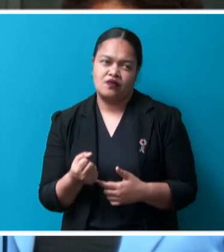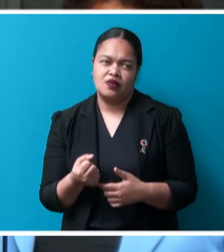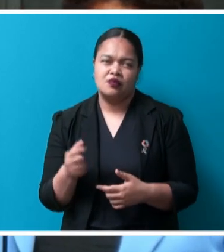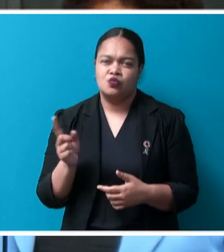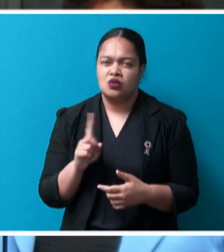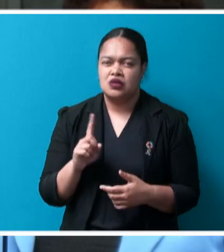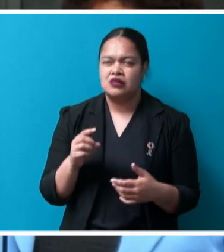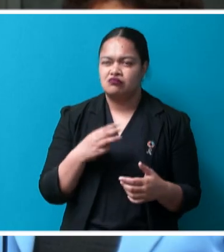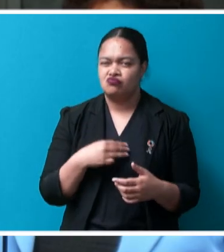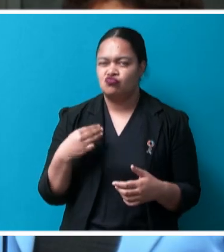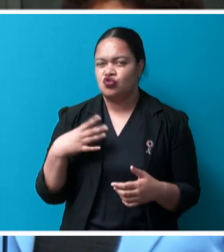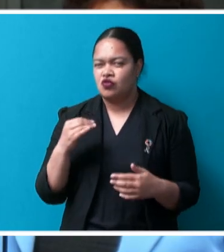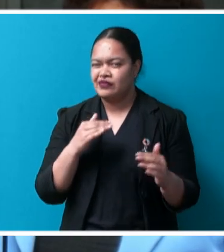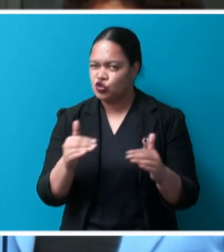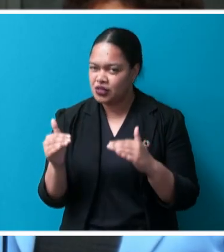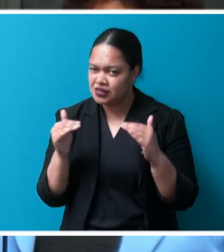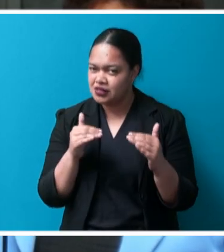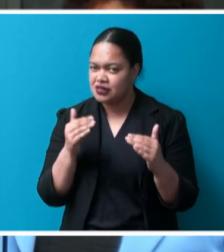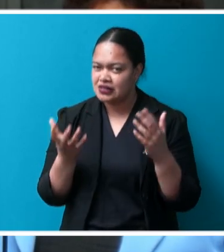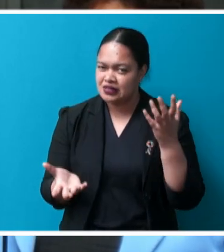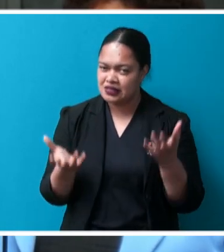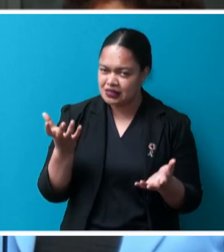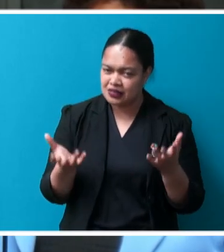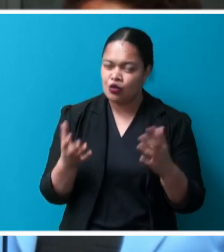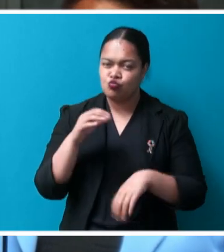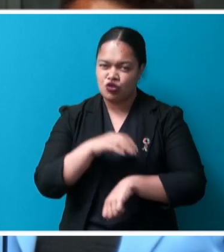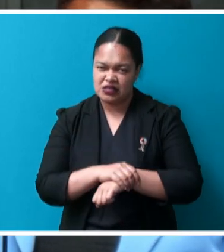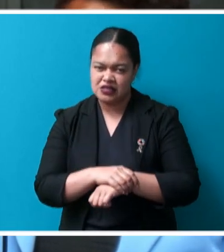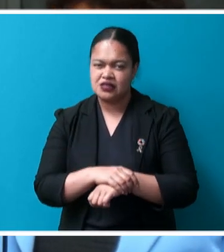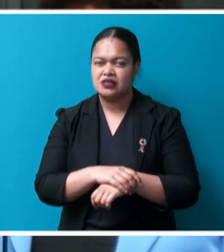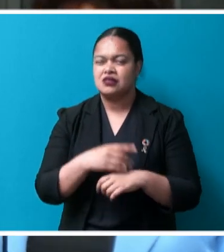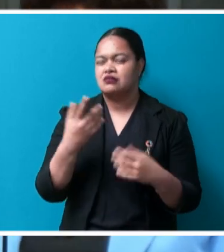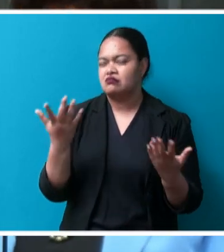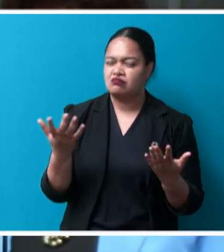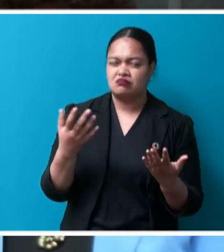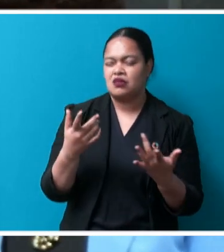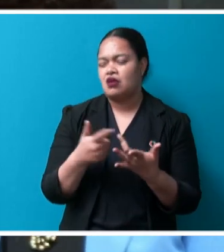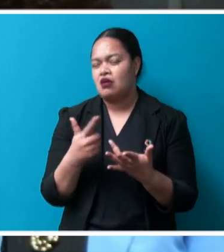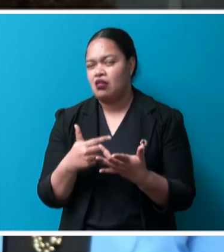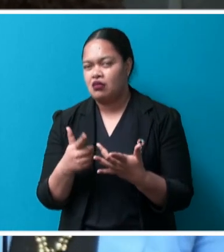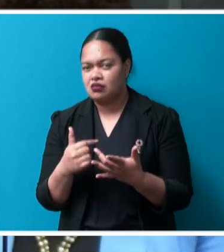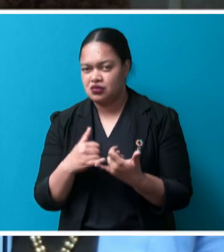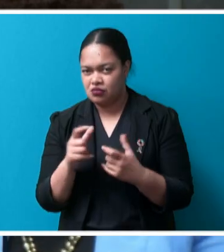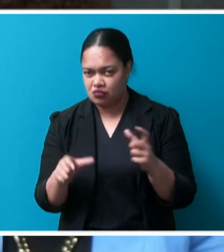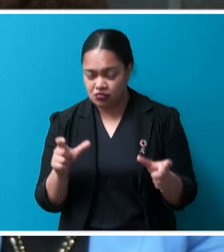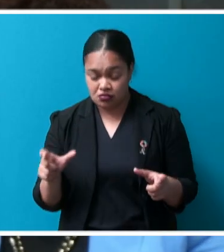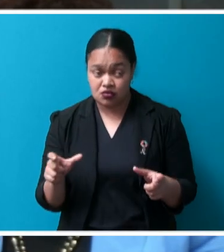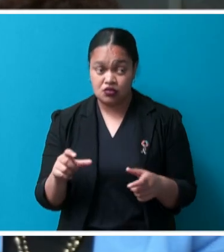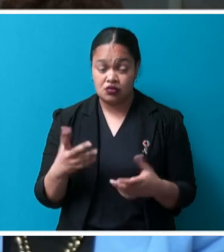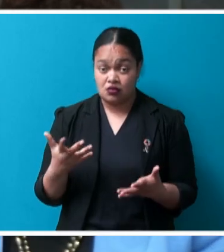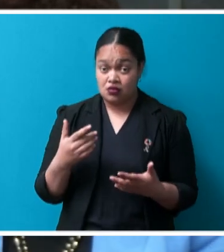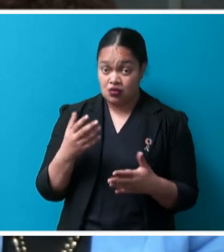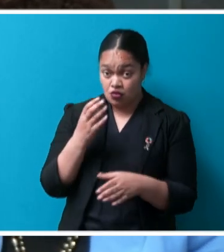of Justice, police, and so forth. So just from the